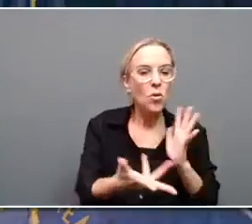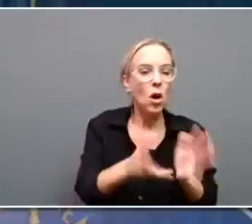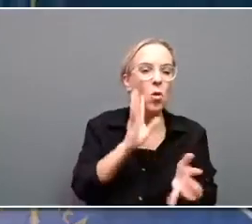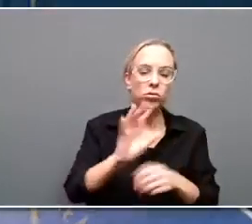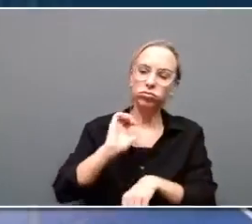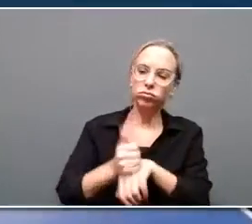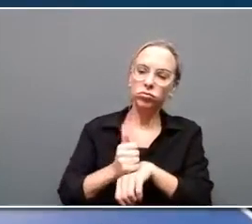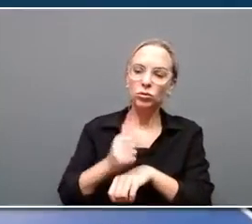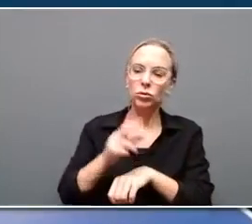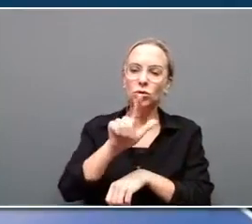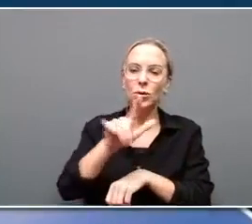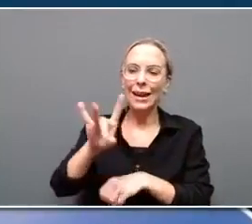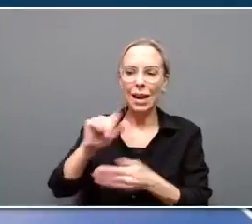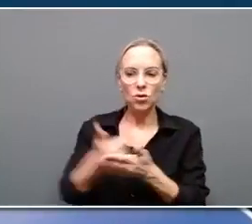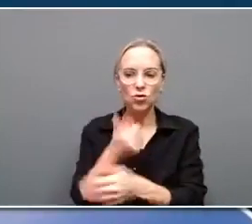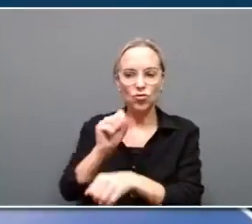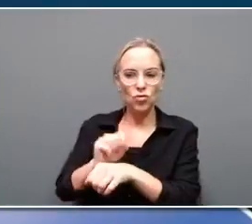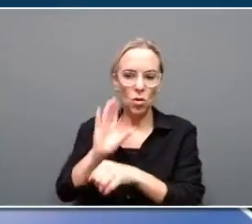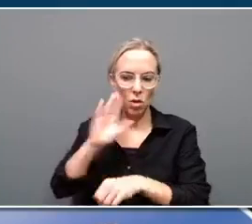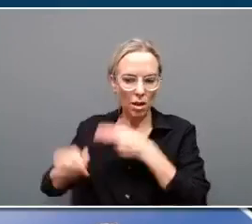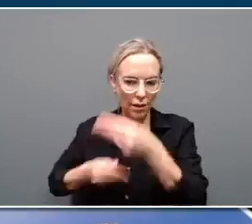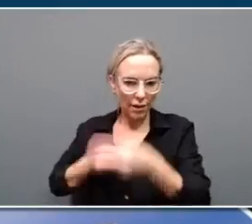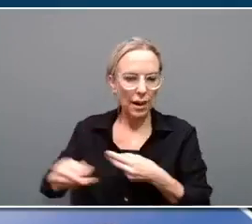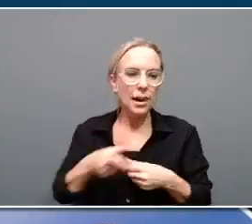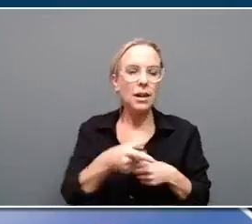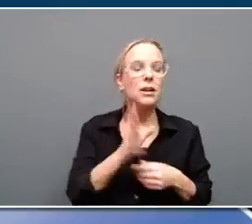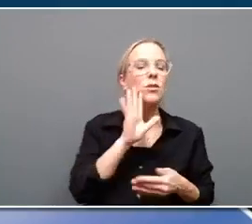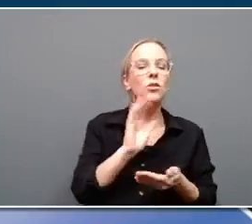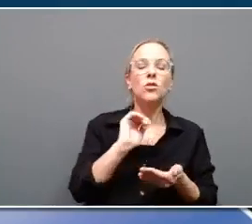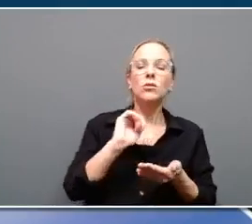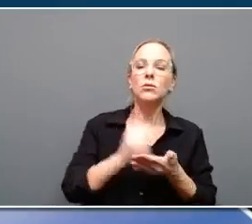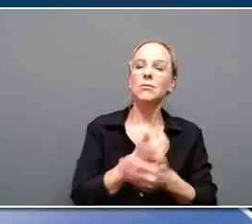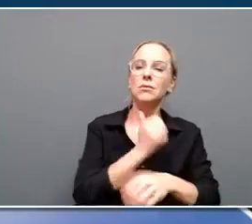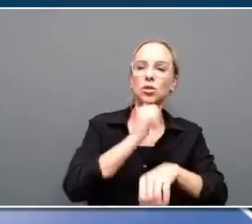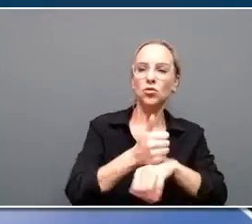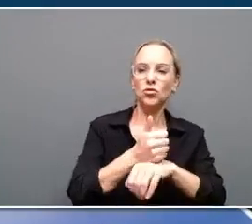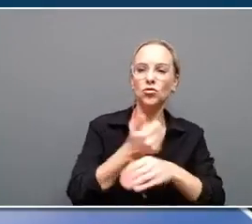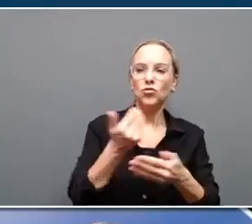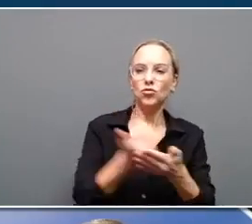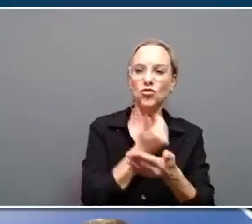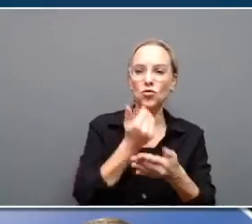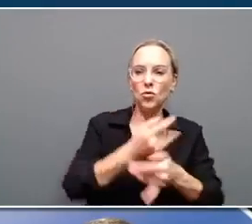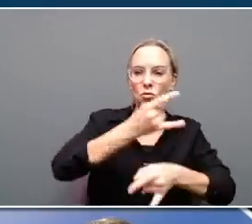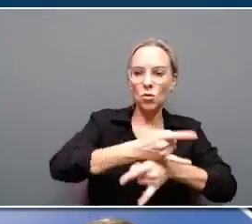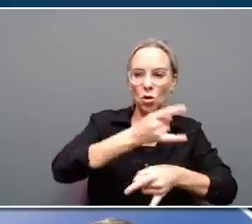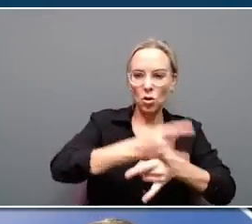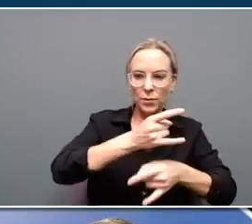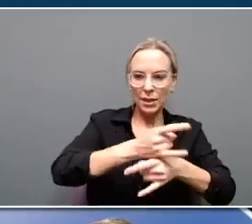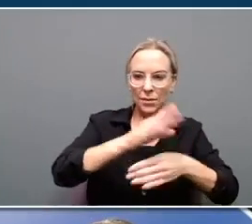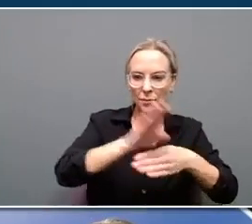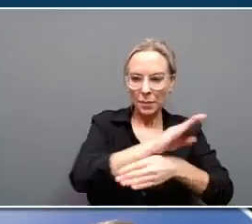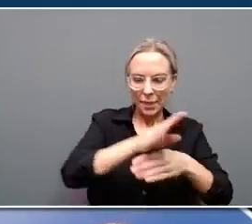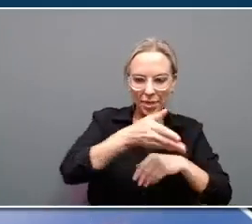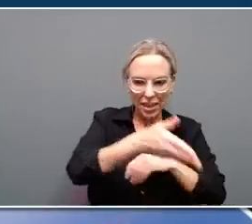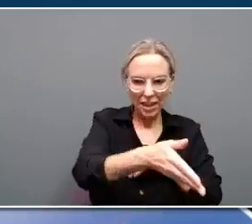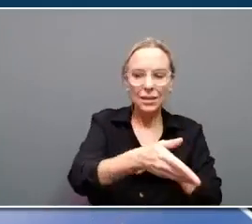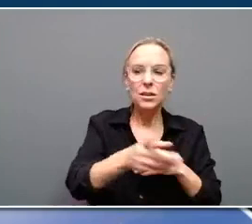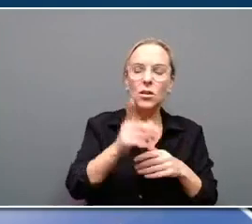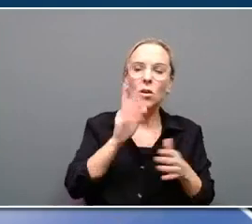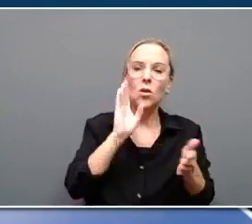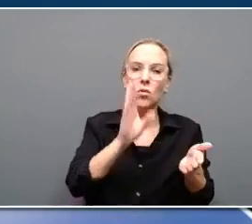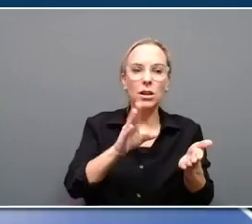County. It'll establish a new distillery there that will use a rehabilitated coal mine to age the